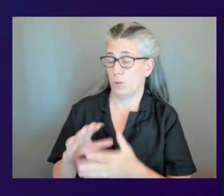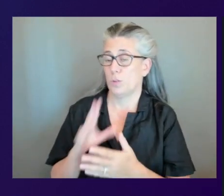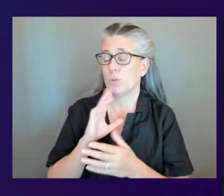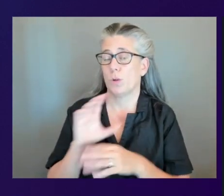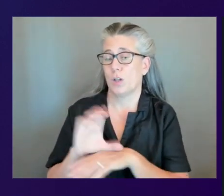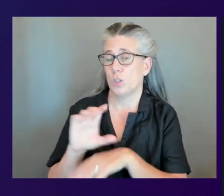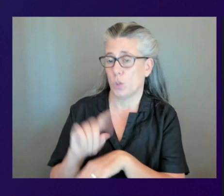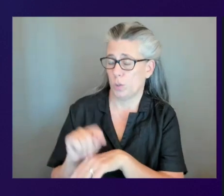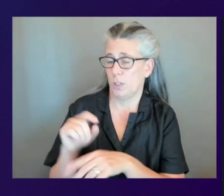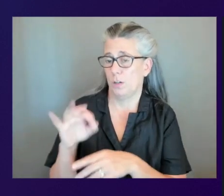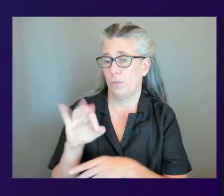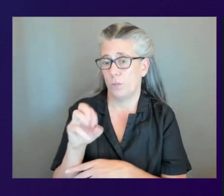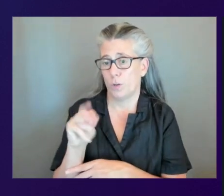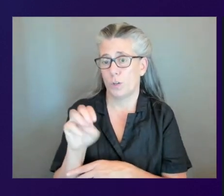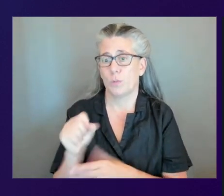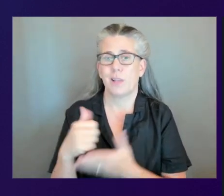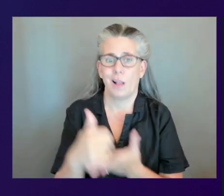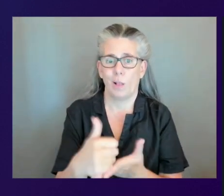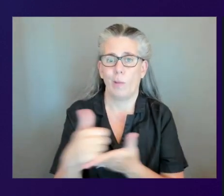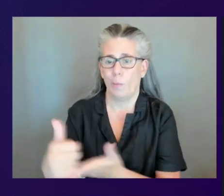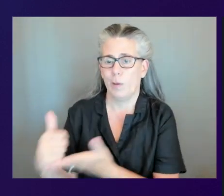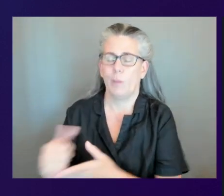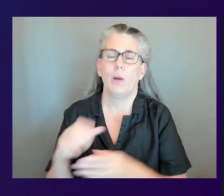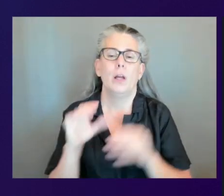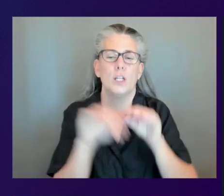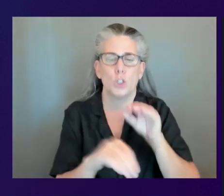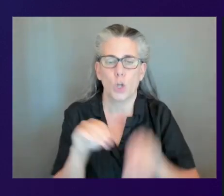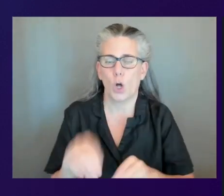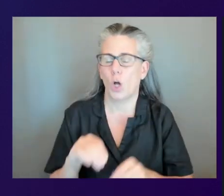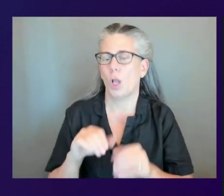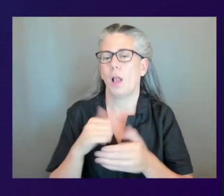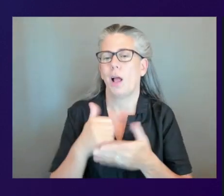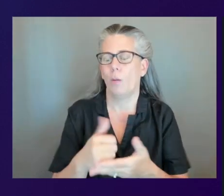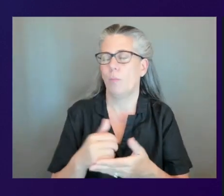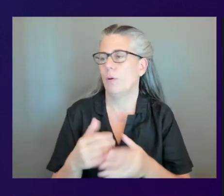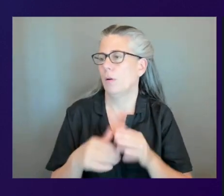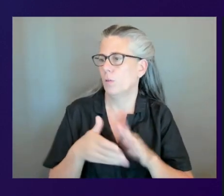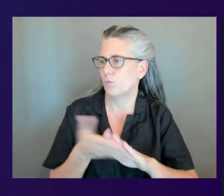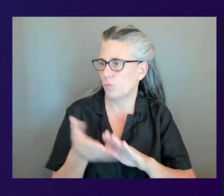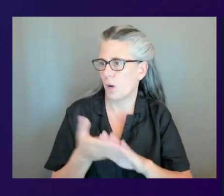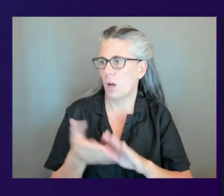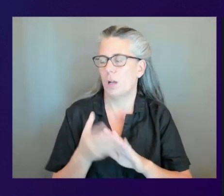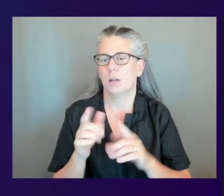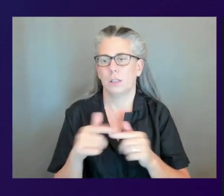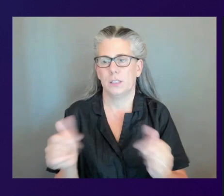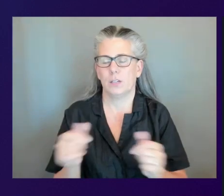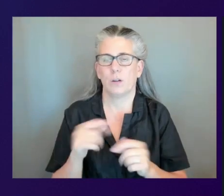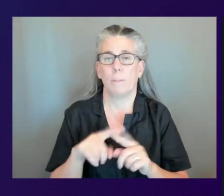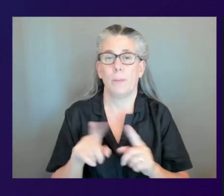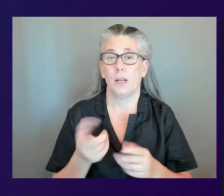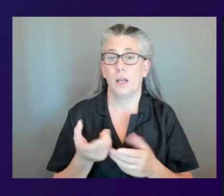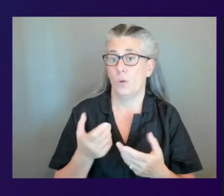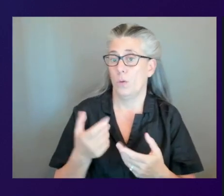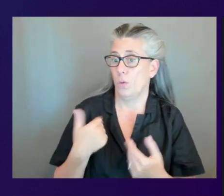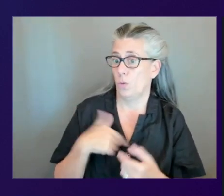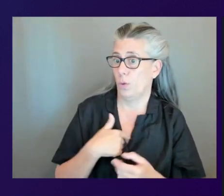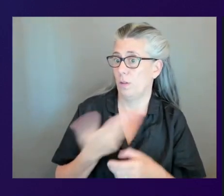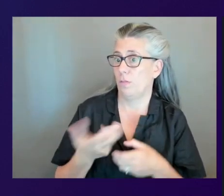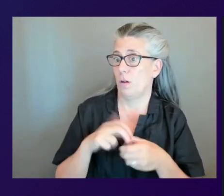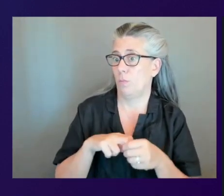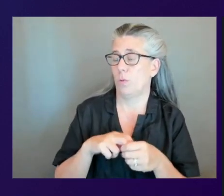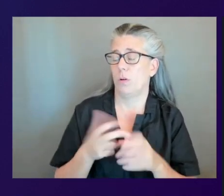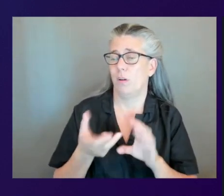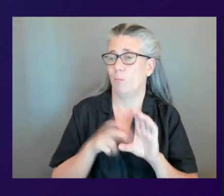helping you install this, helping you get it up and running. These are a handful of them, but we actually have onboarded 15 into our program so